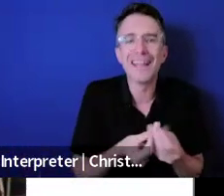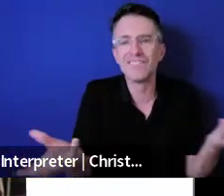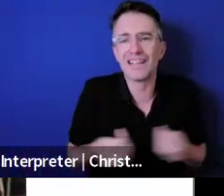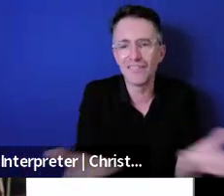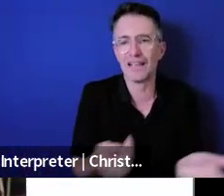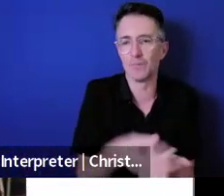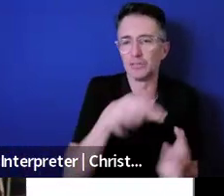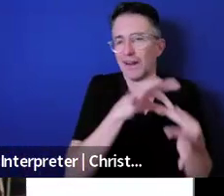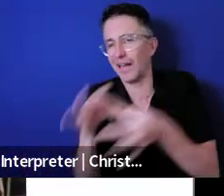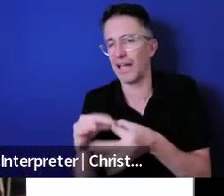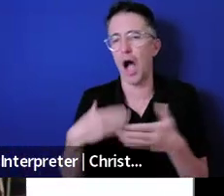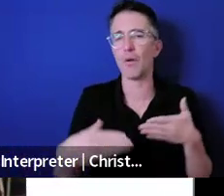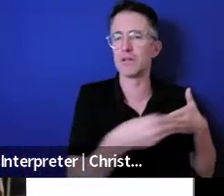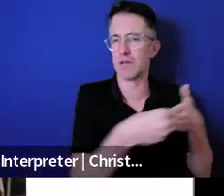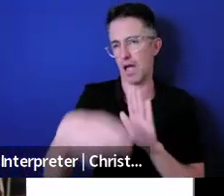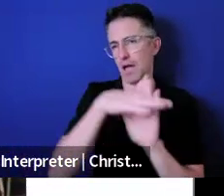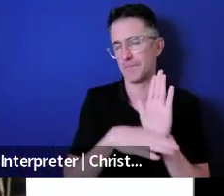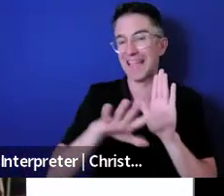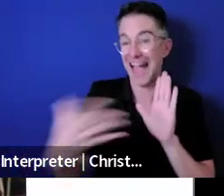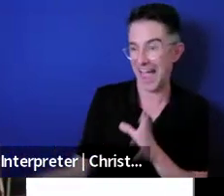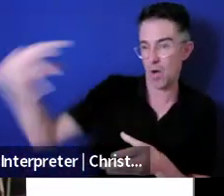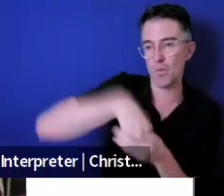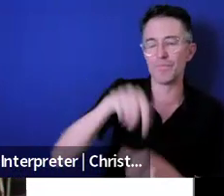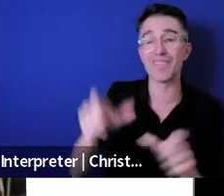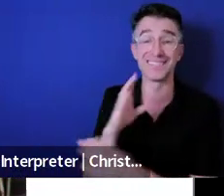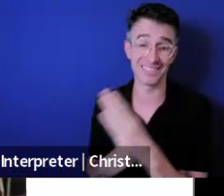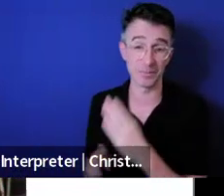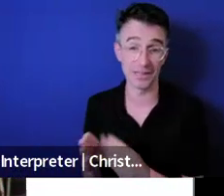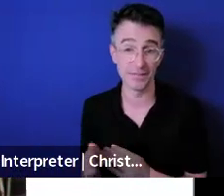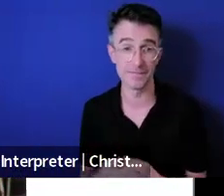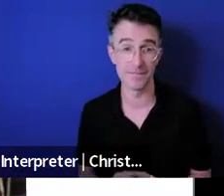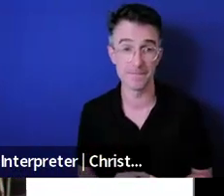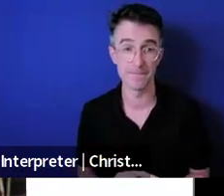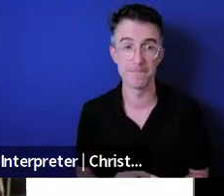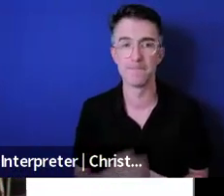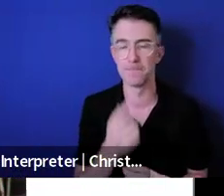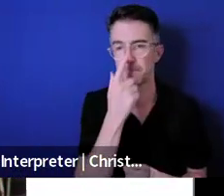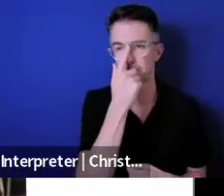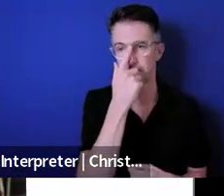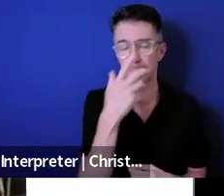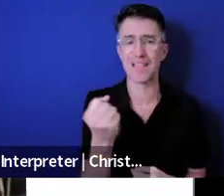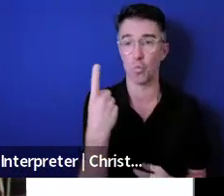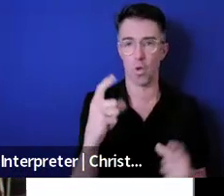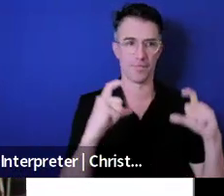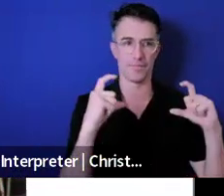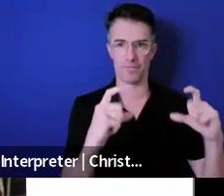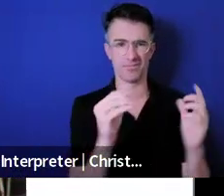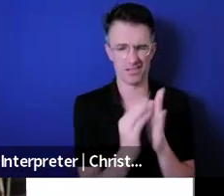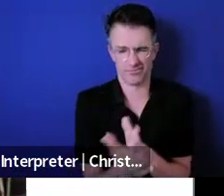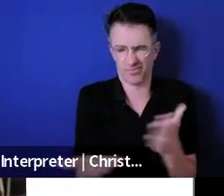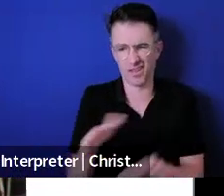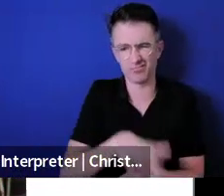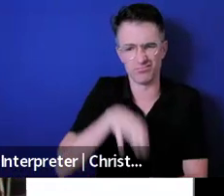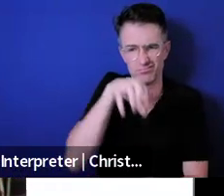disabilities, which include a section on disability identification, assessment, and